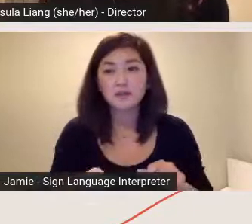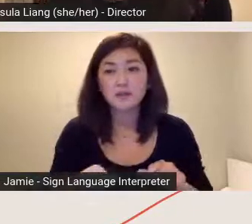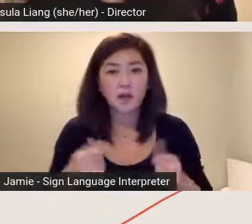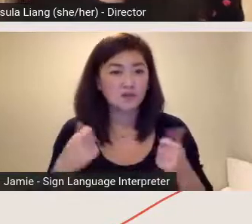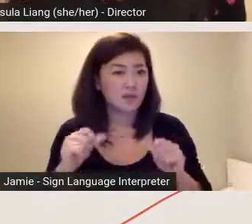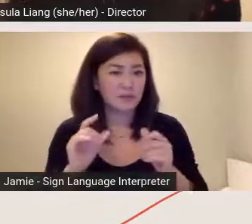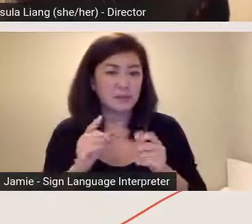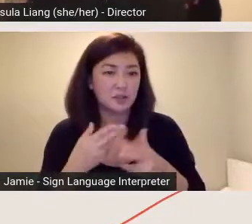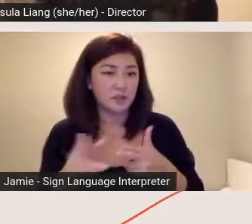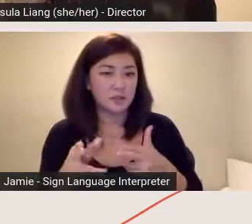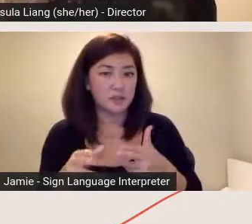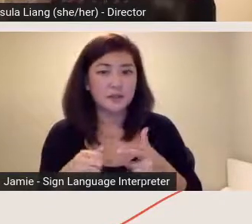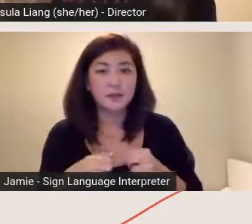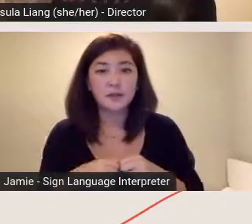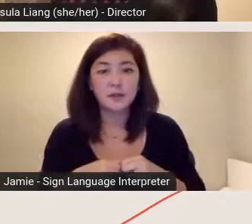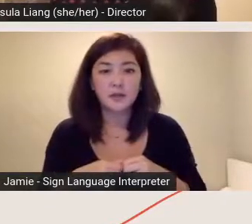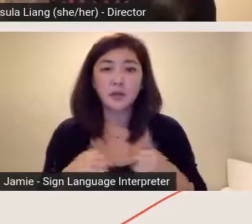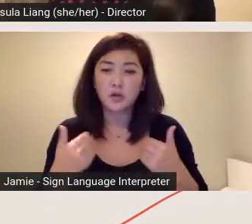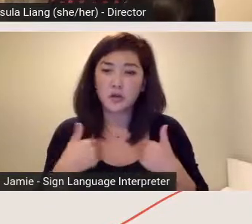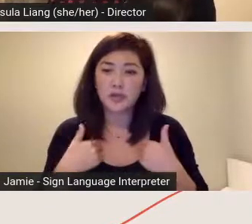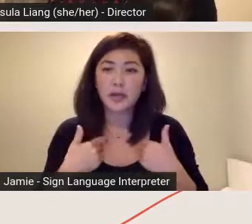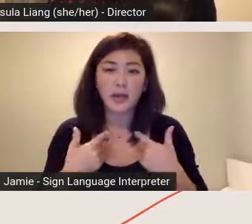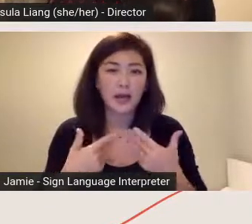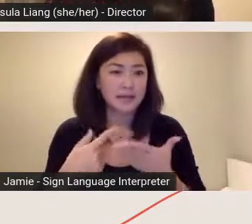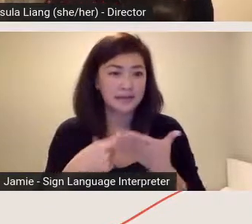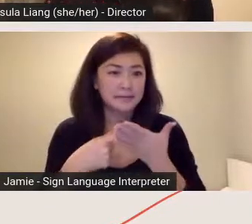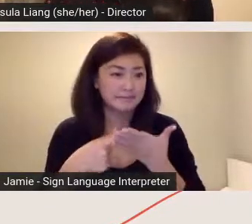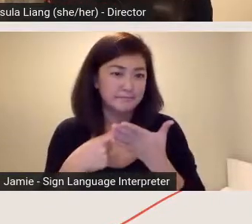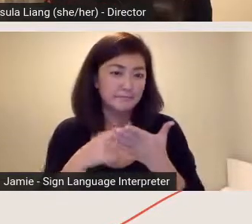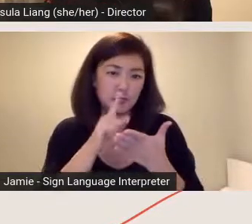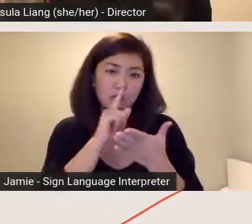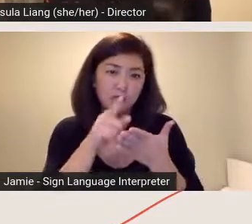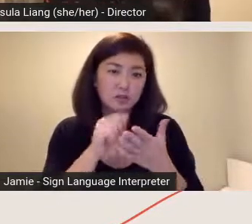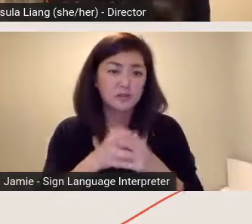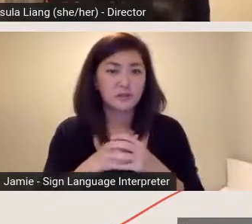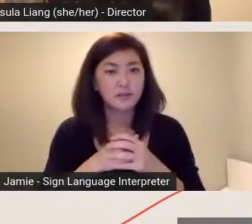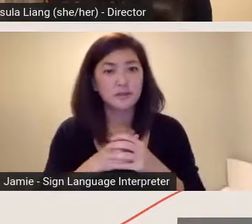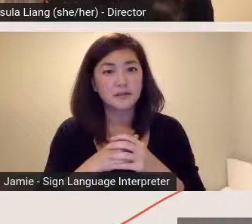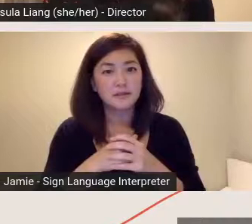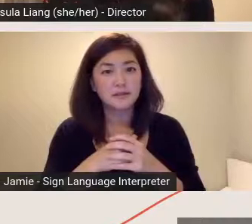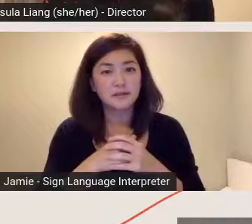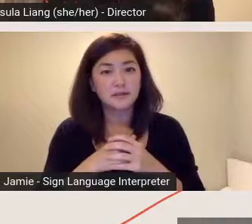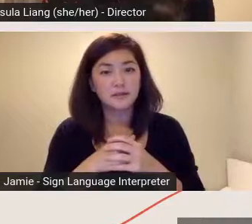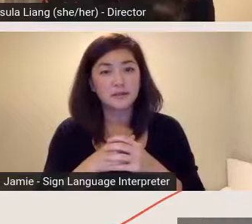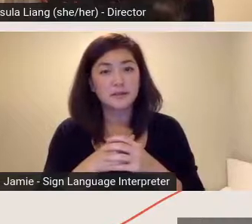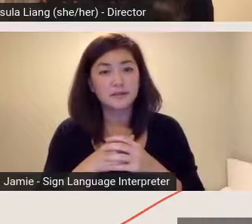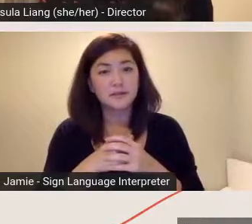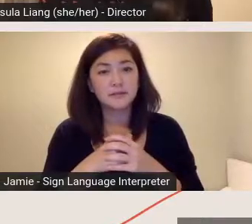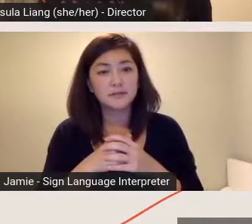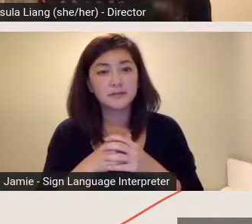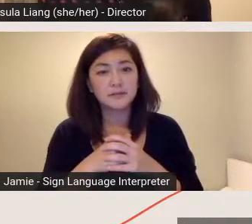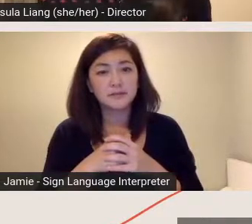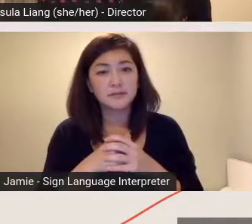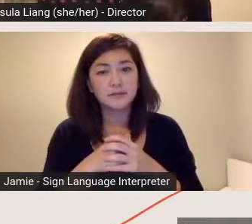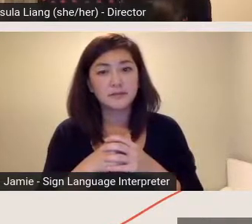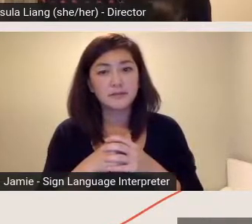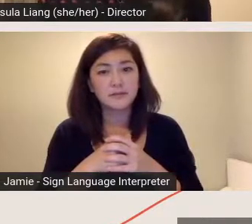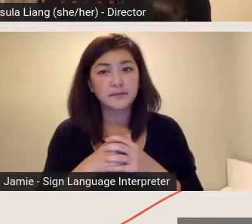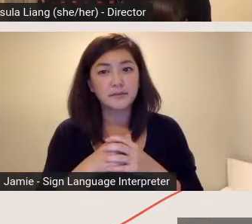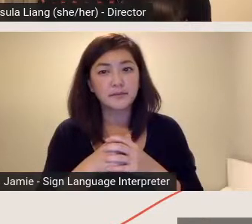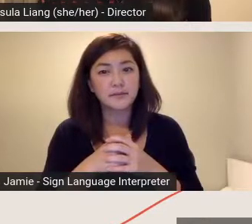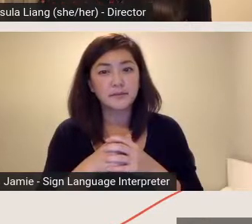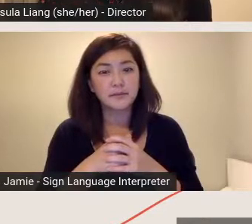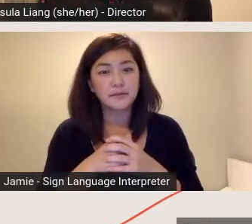I'll try to be short. Yes, we definitely had conversations around that. I mean, some more sinister